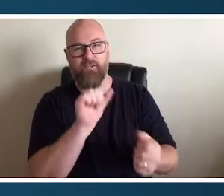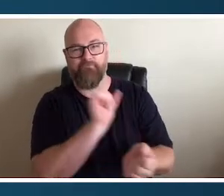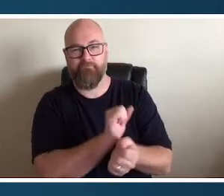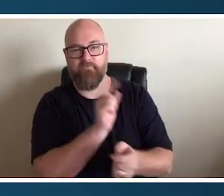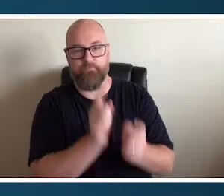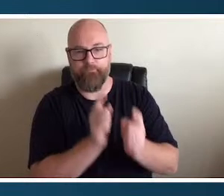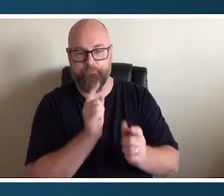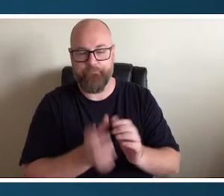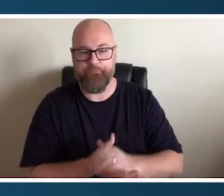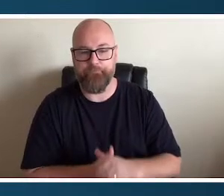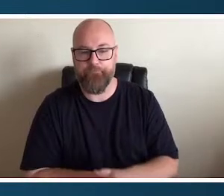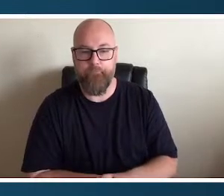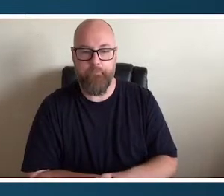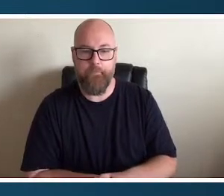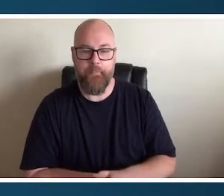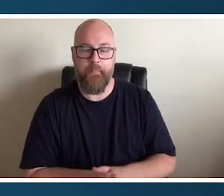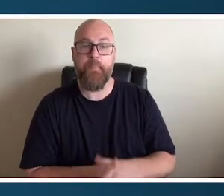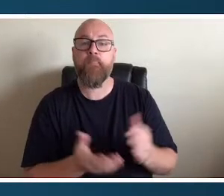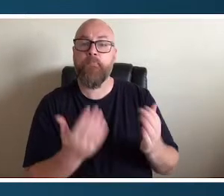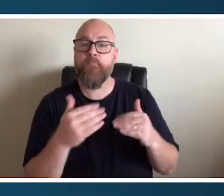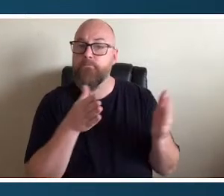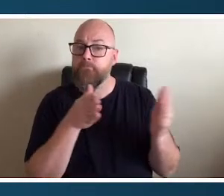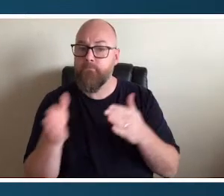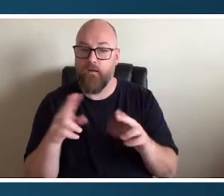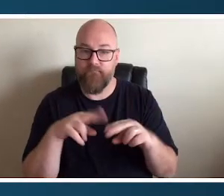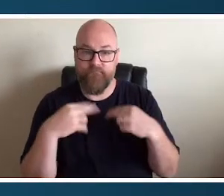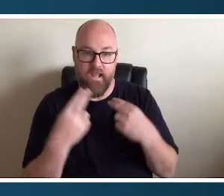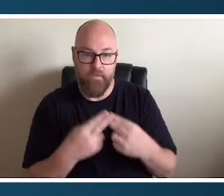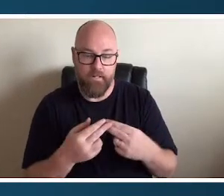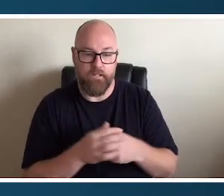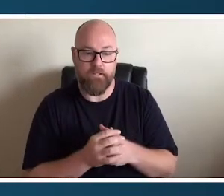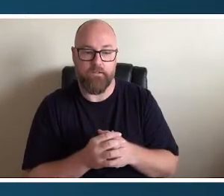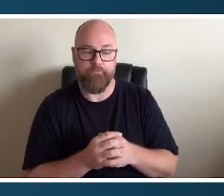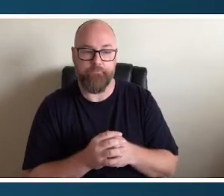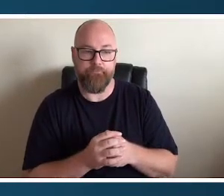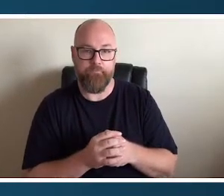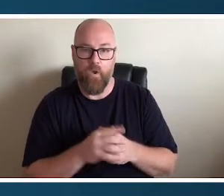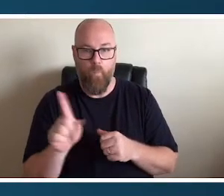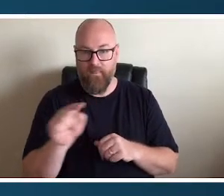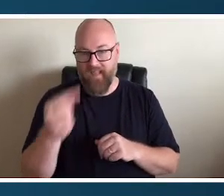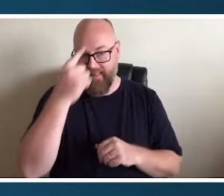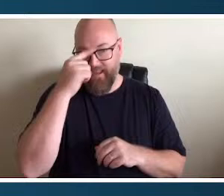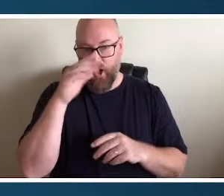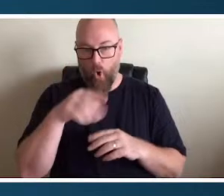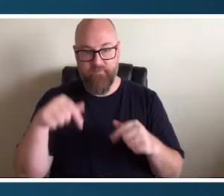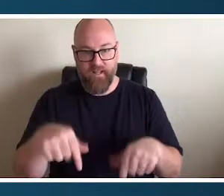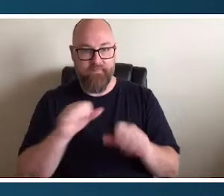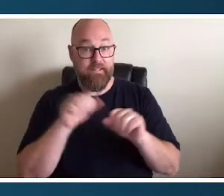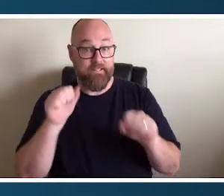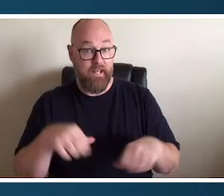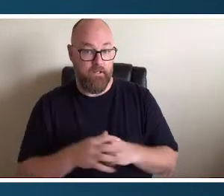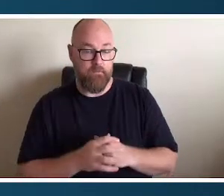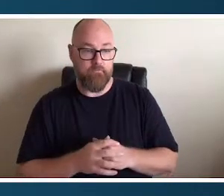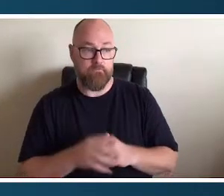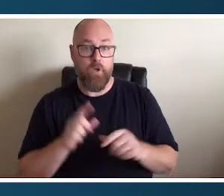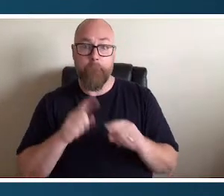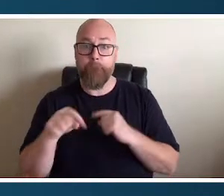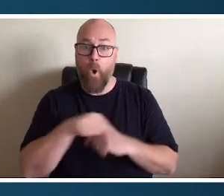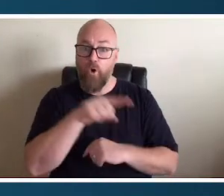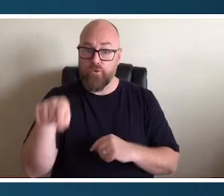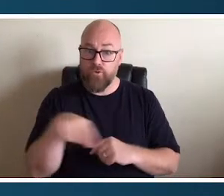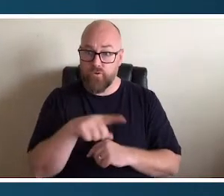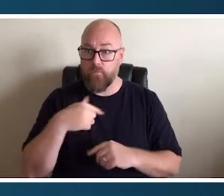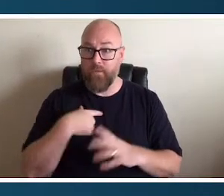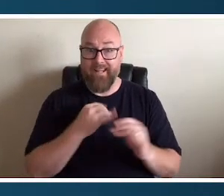Okay, now let's go to the family. How do the family perceive this scheme? Most of the households that we interview, both those